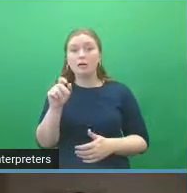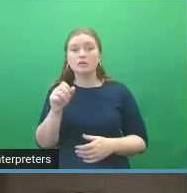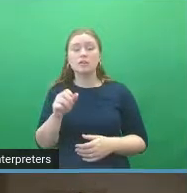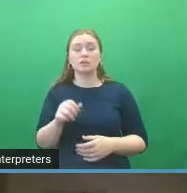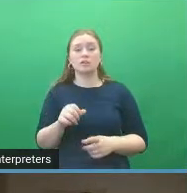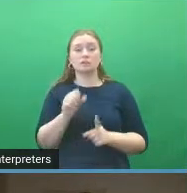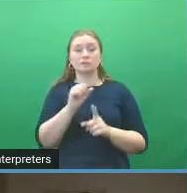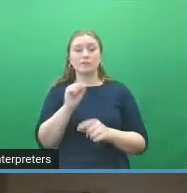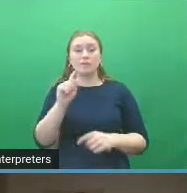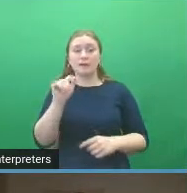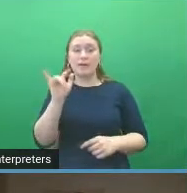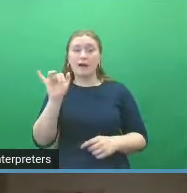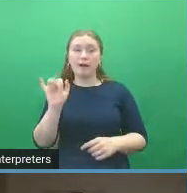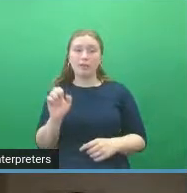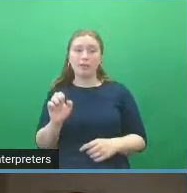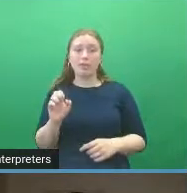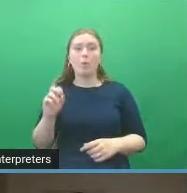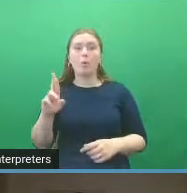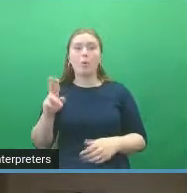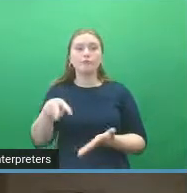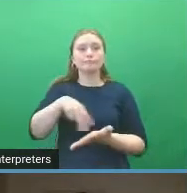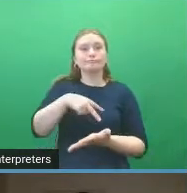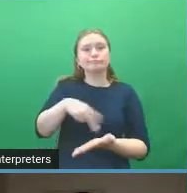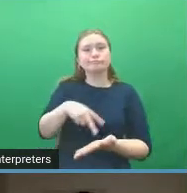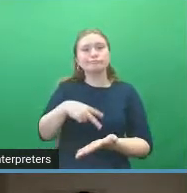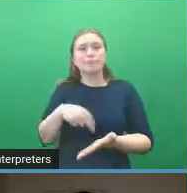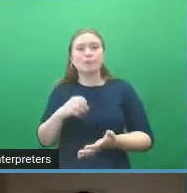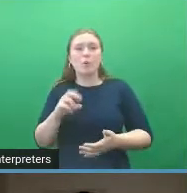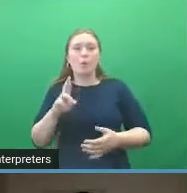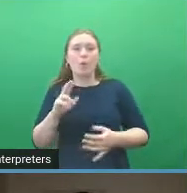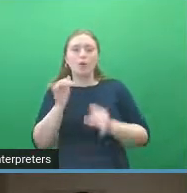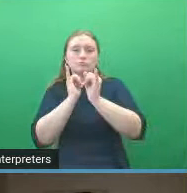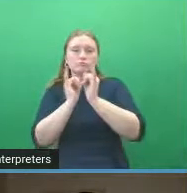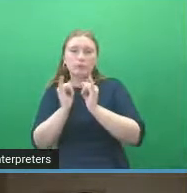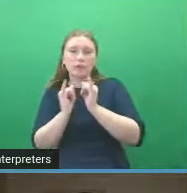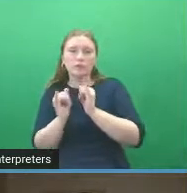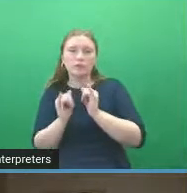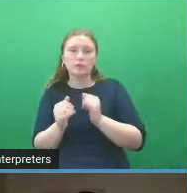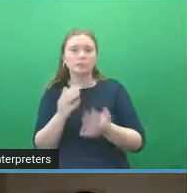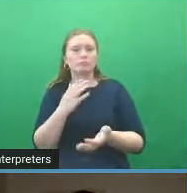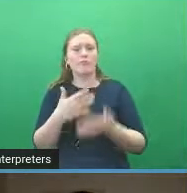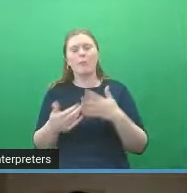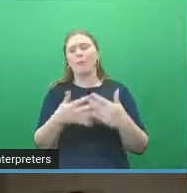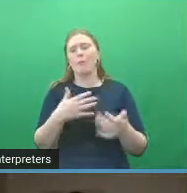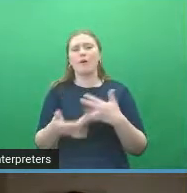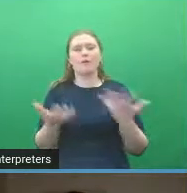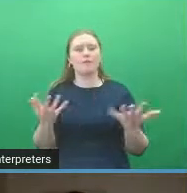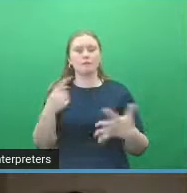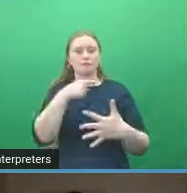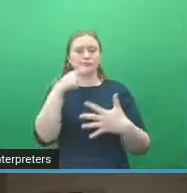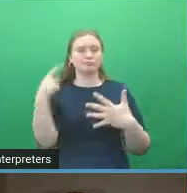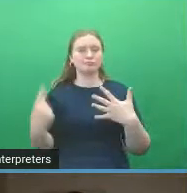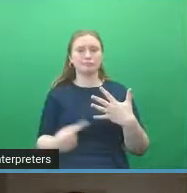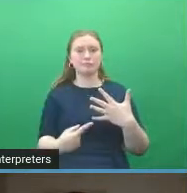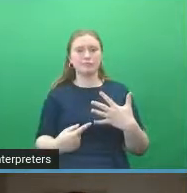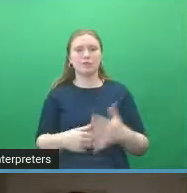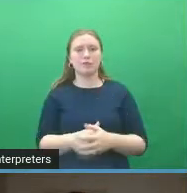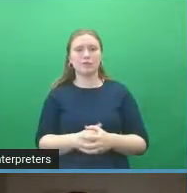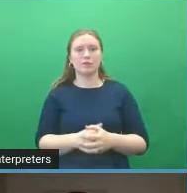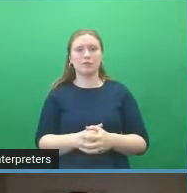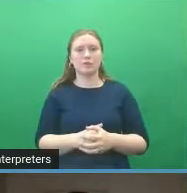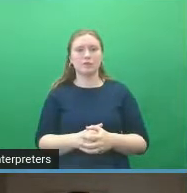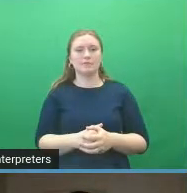styles to dance performances or intimate interviews are fair game. Interactive games and contests can also